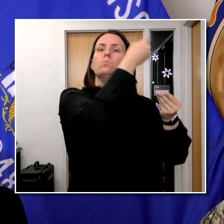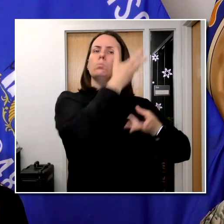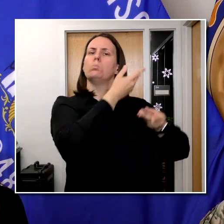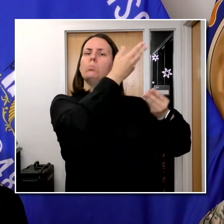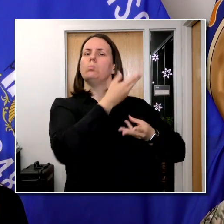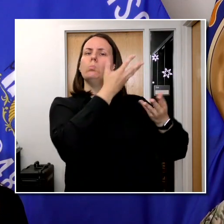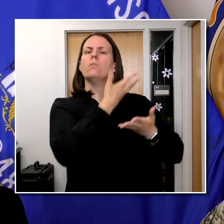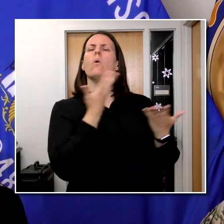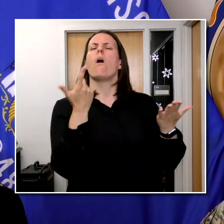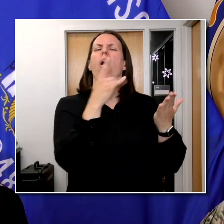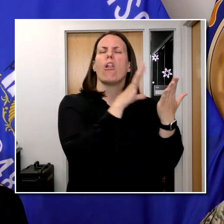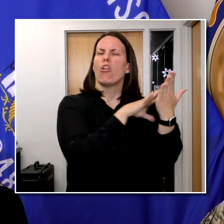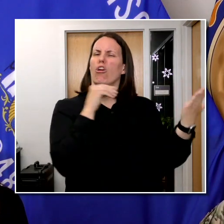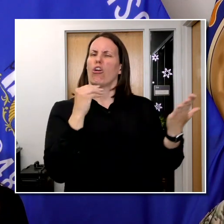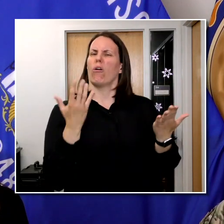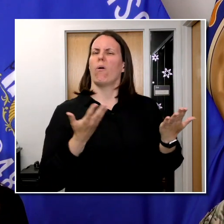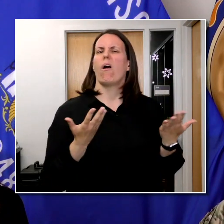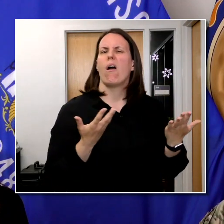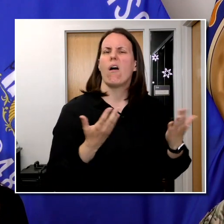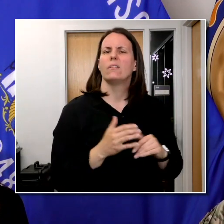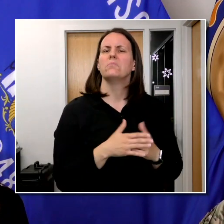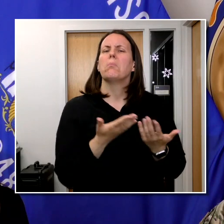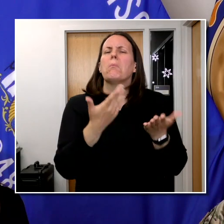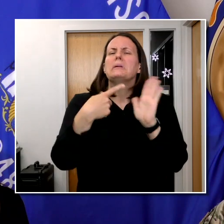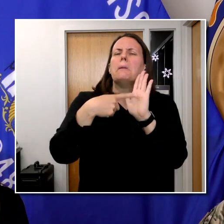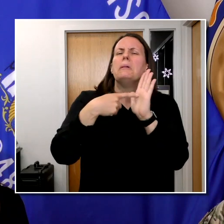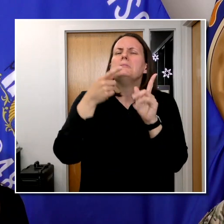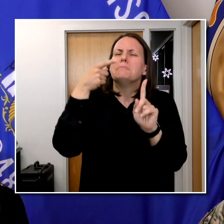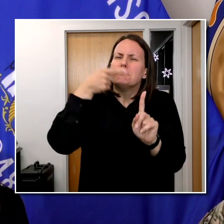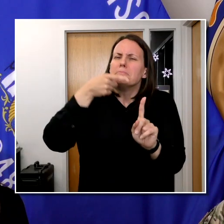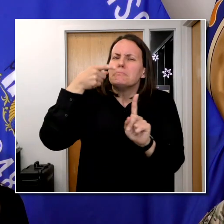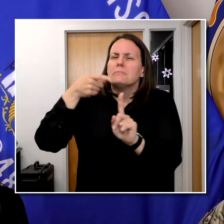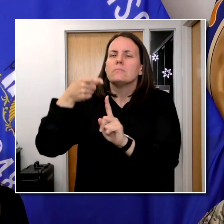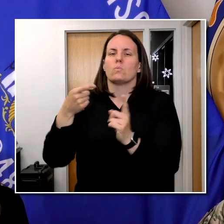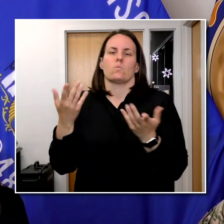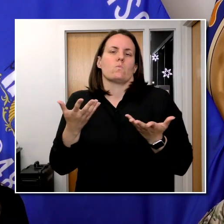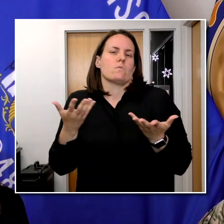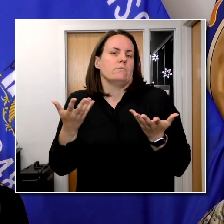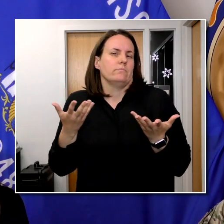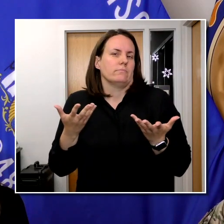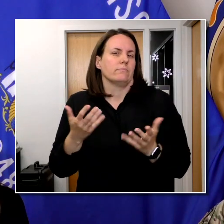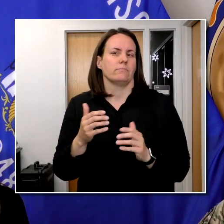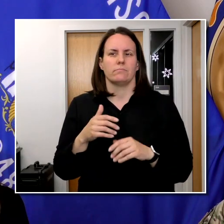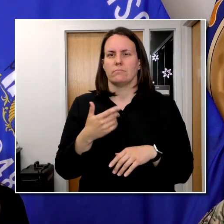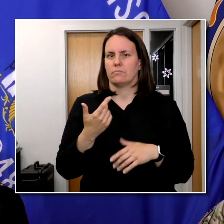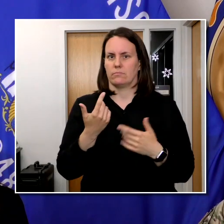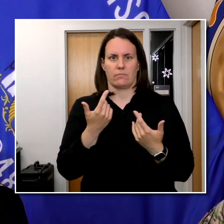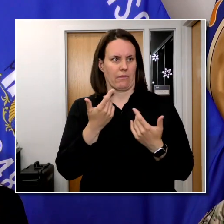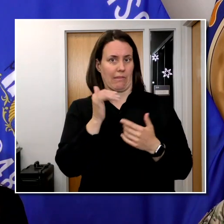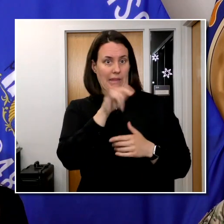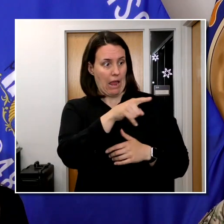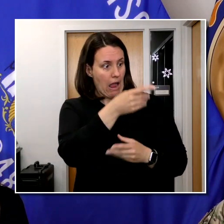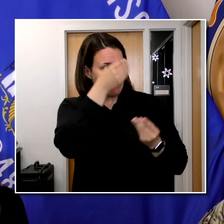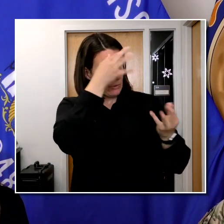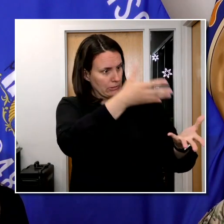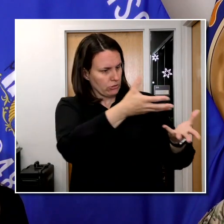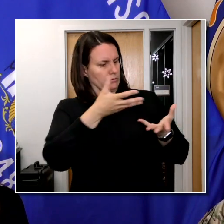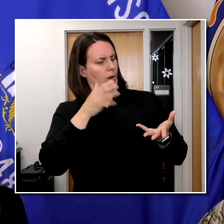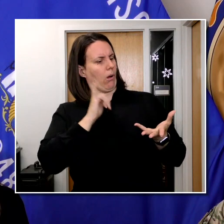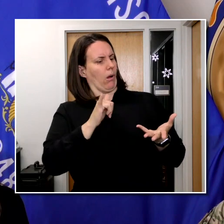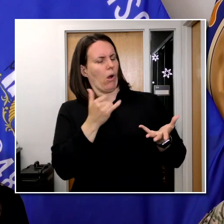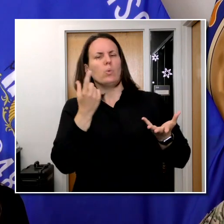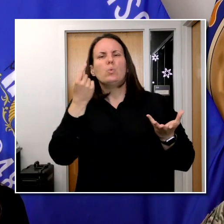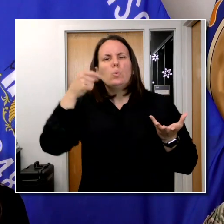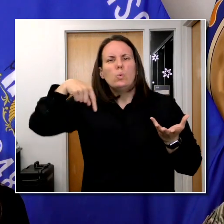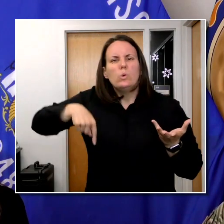just wondering if some examples of those could be, what you've learned from how to deal with meatpacking plants or how to mitigate the virus in